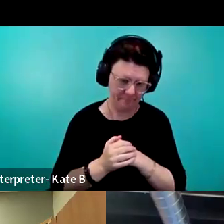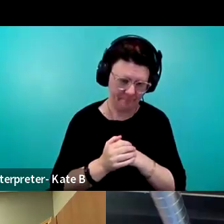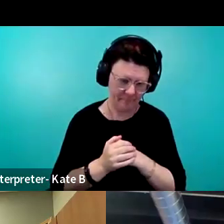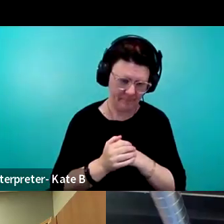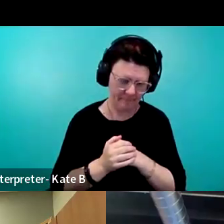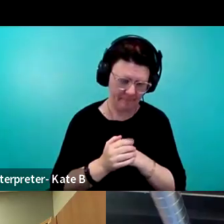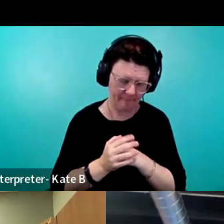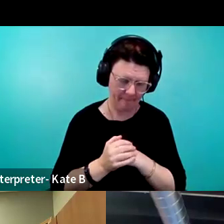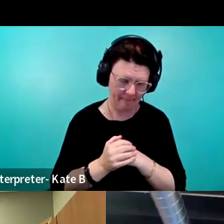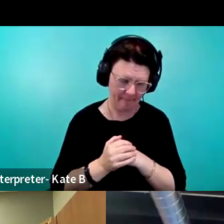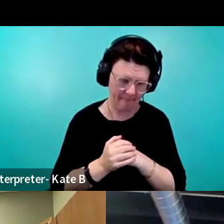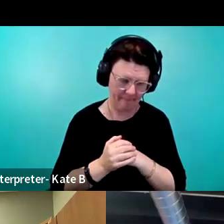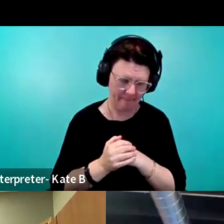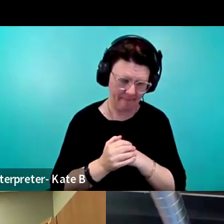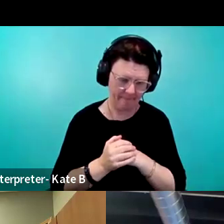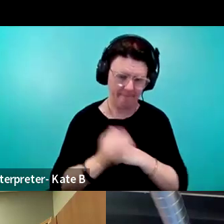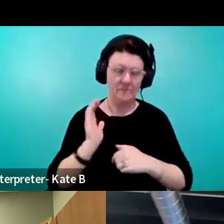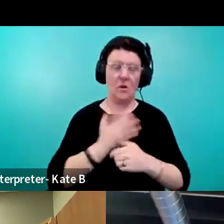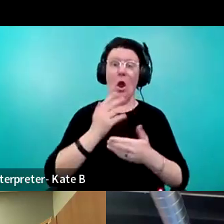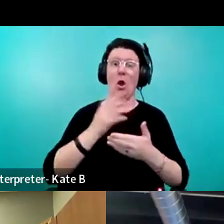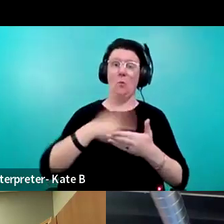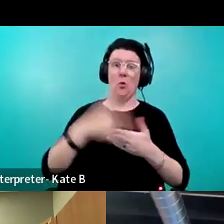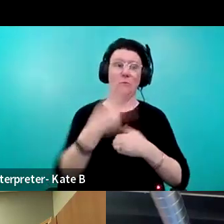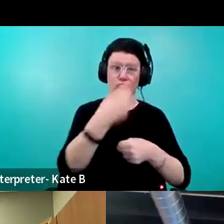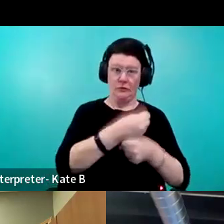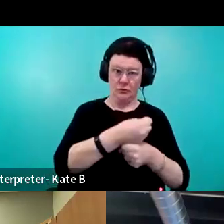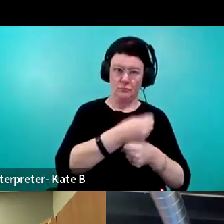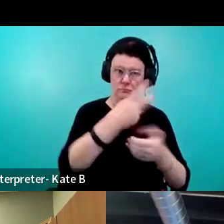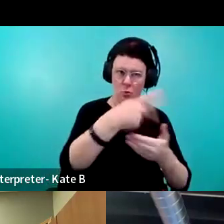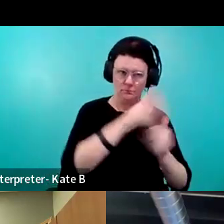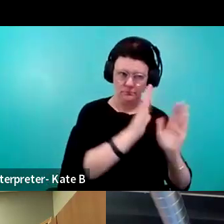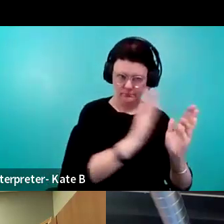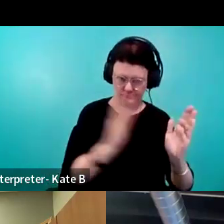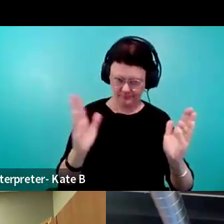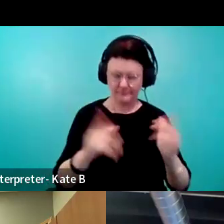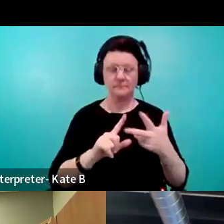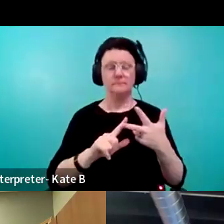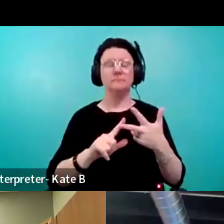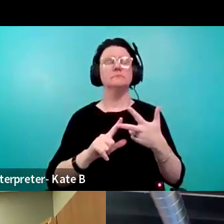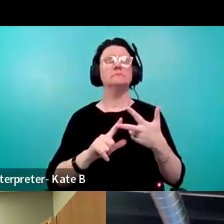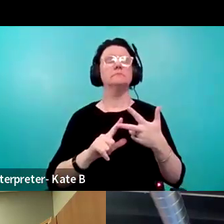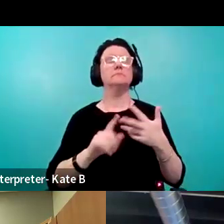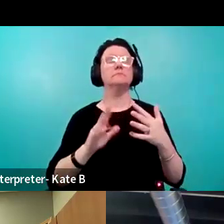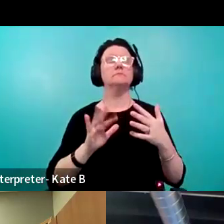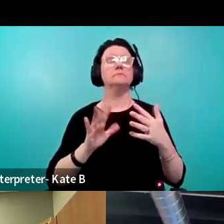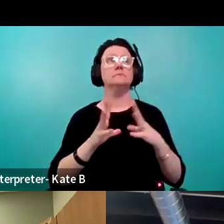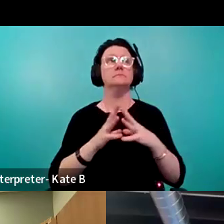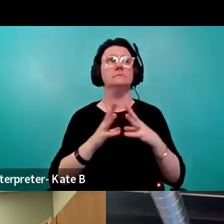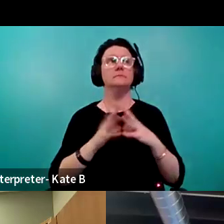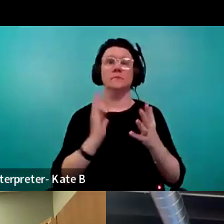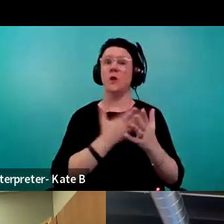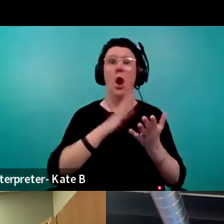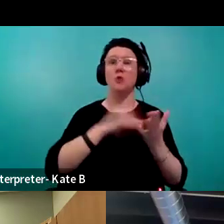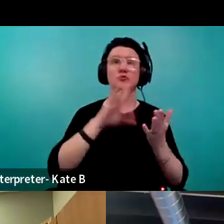that our program's a 2-year program. I found out that our students, they